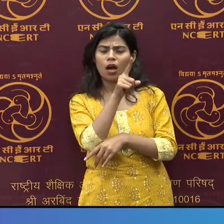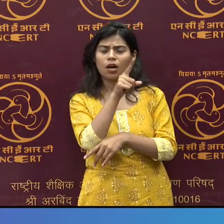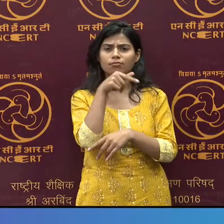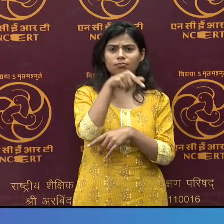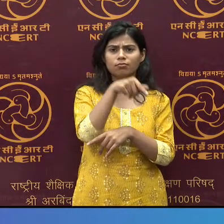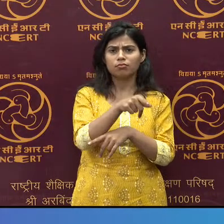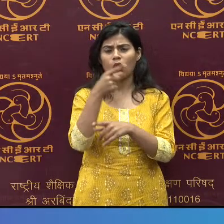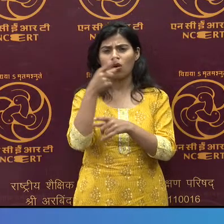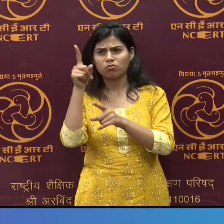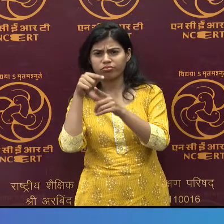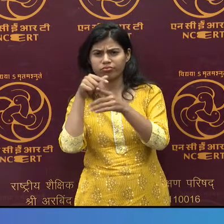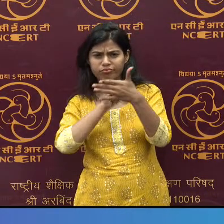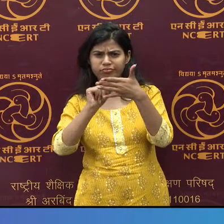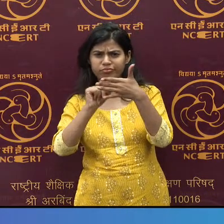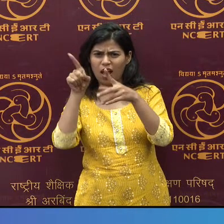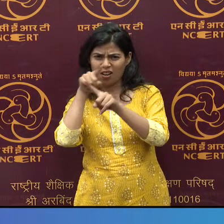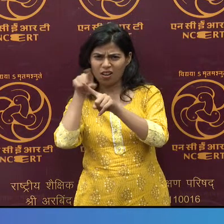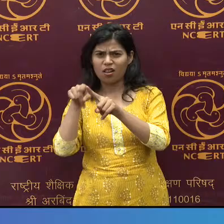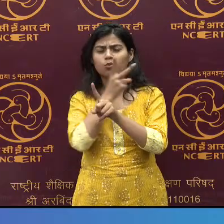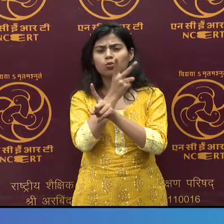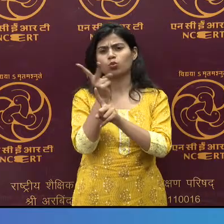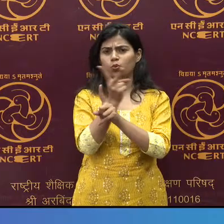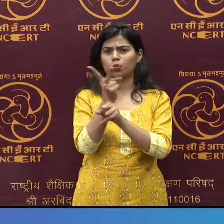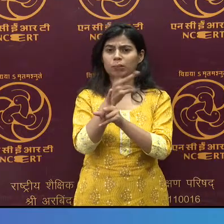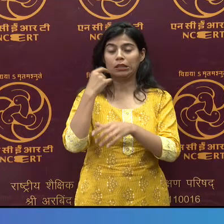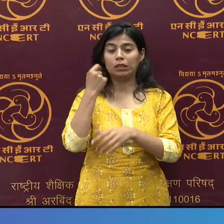wrong. Also,